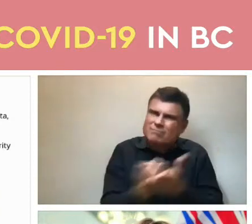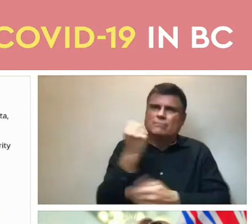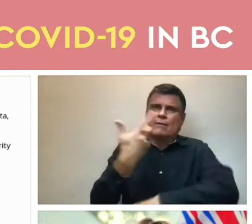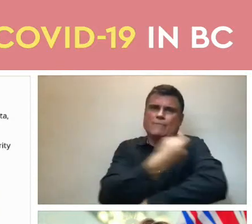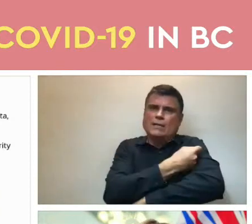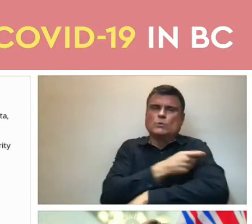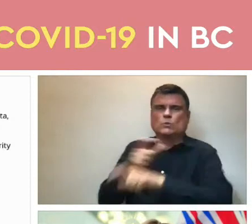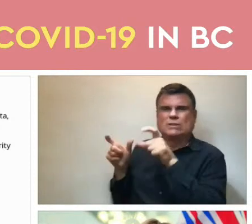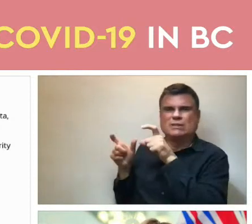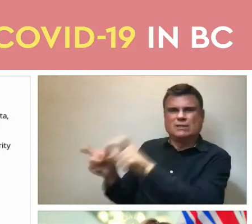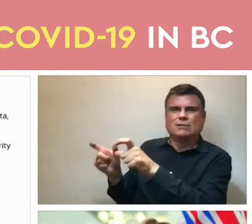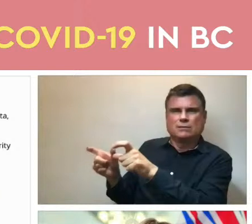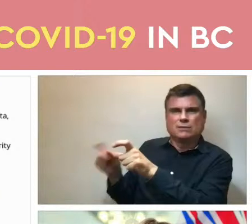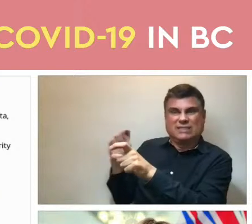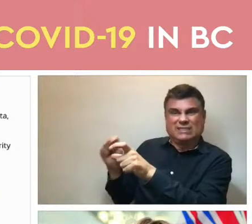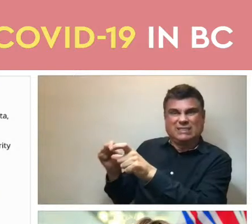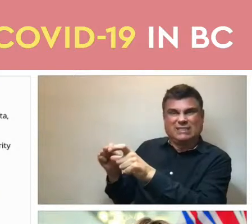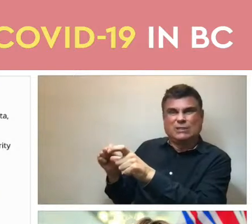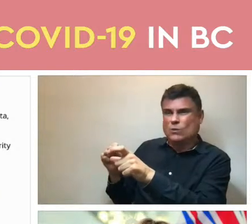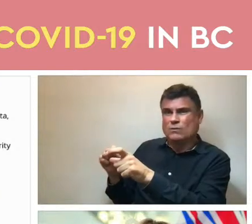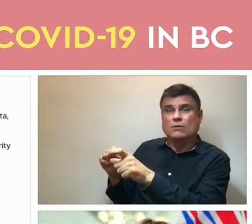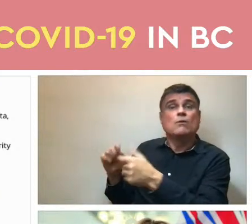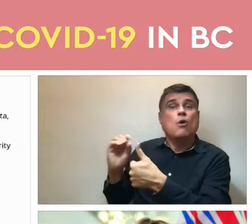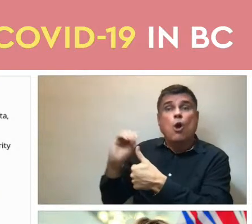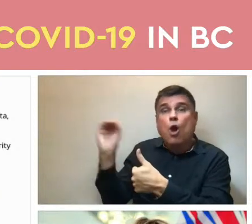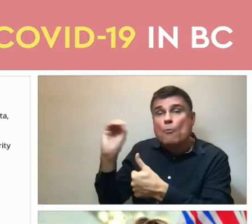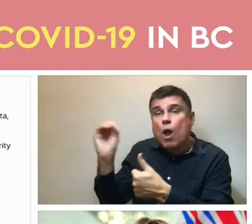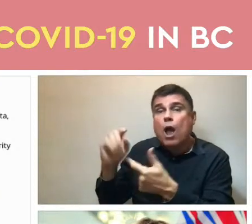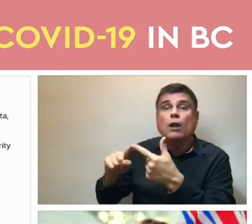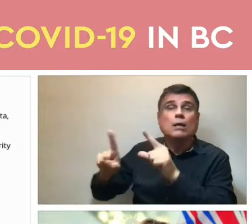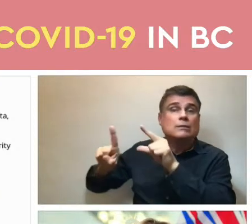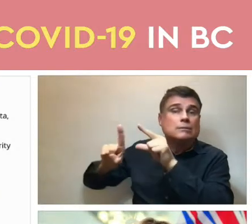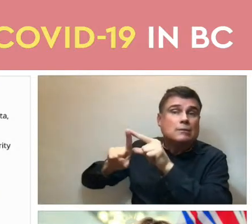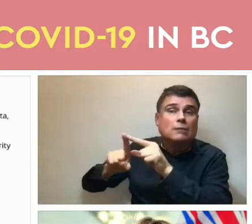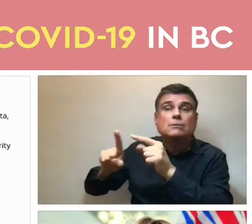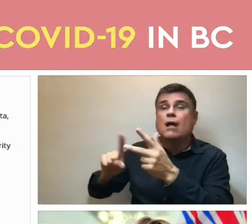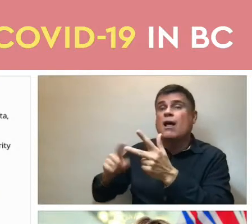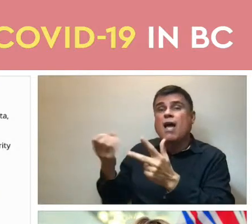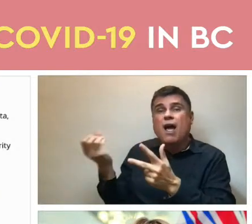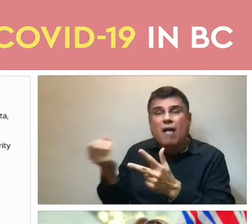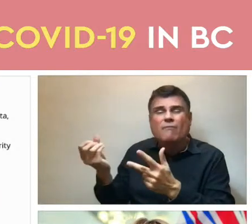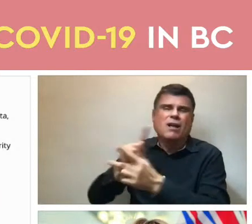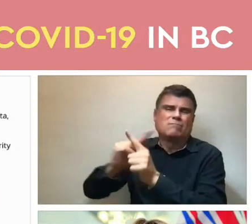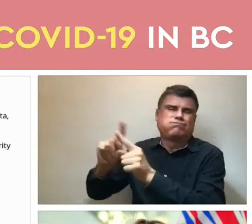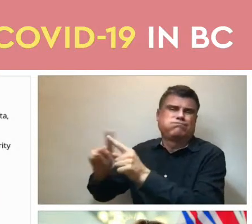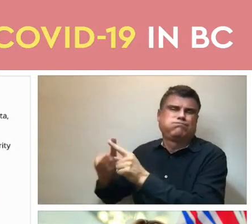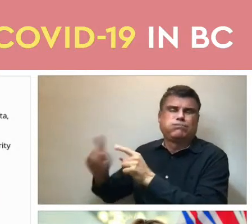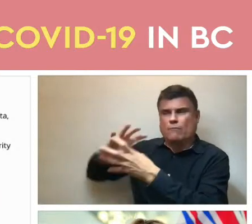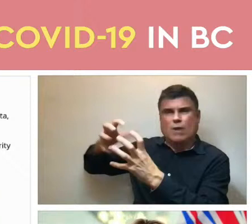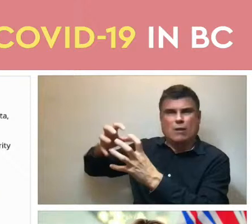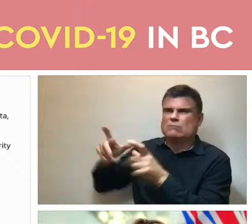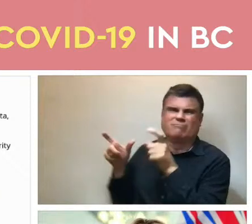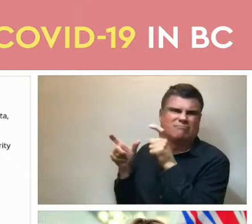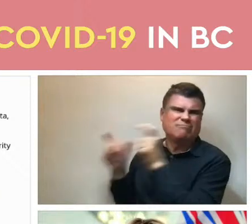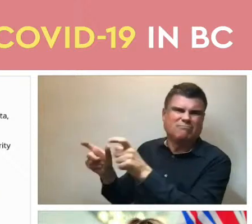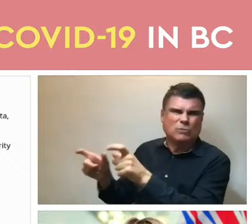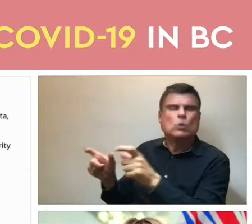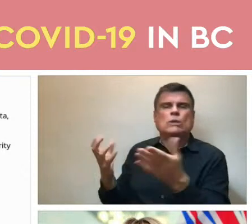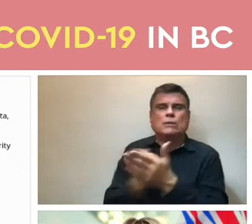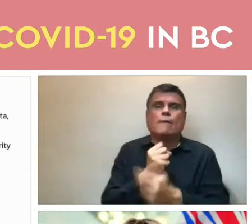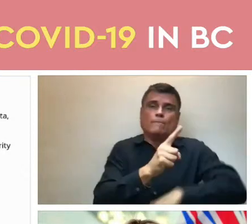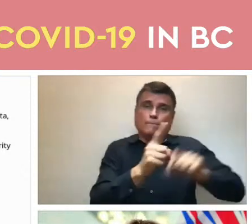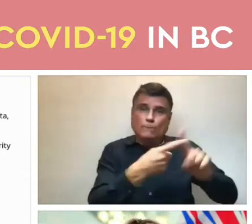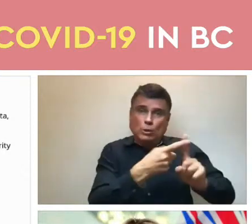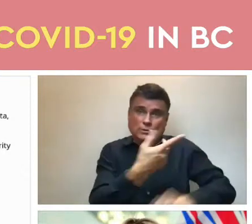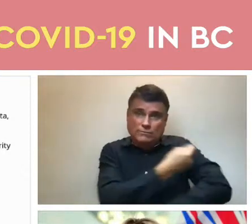Delta, from hospitalization by getting their first dose, by getting their second dose, making sure children are protected